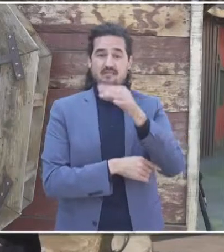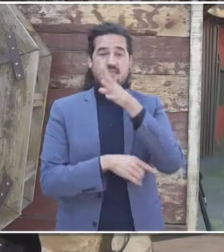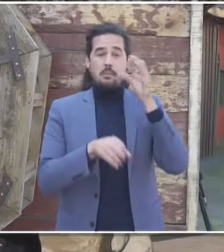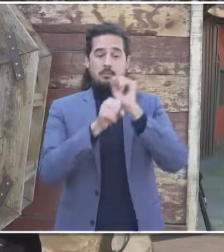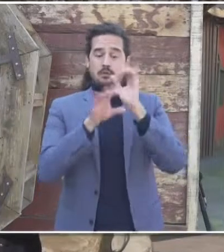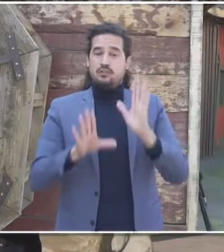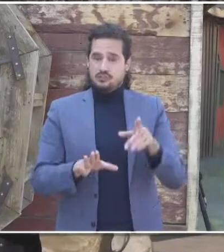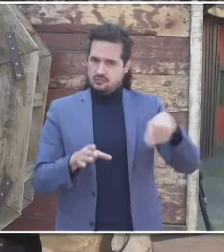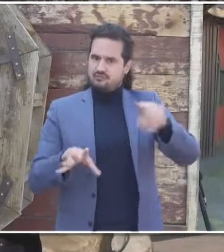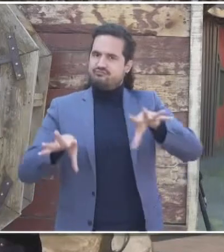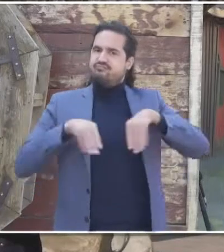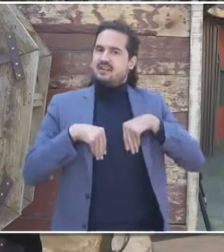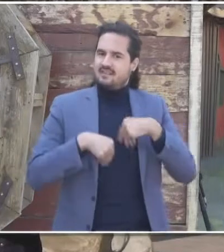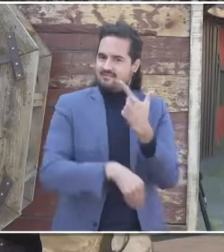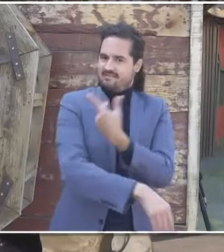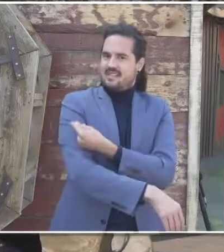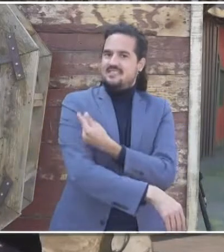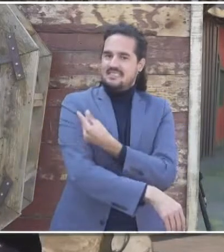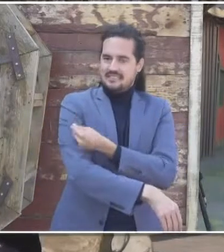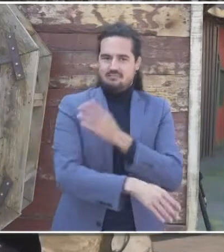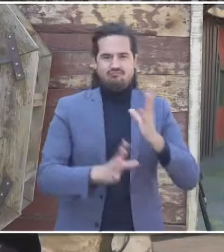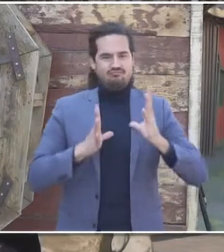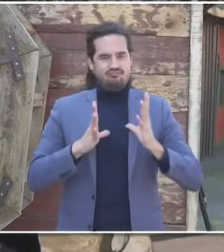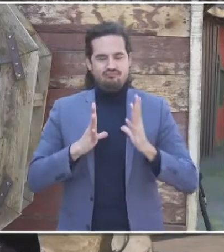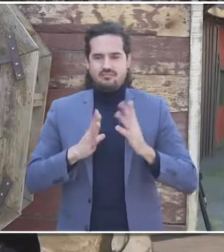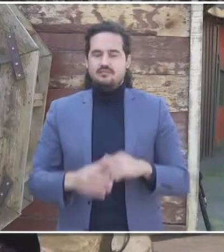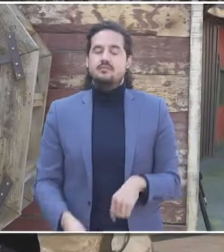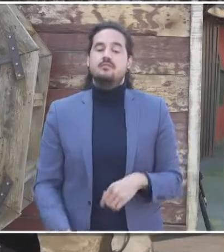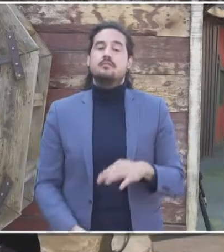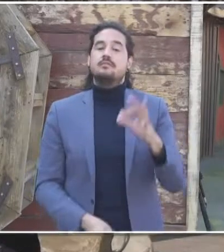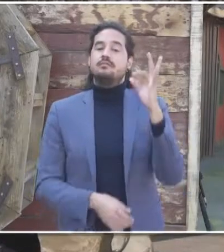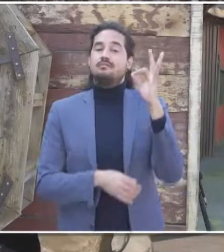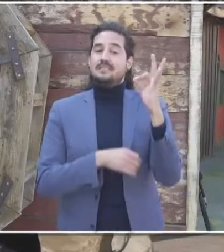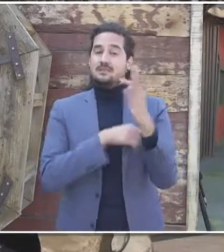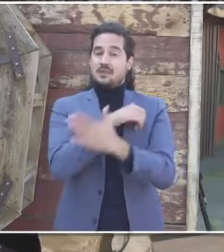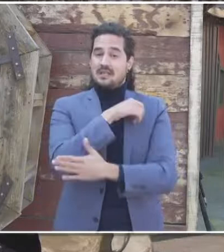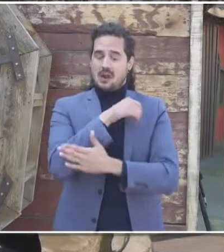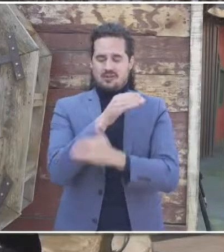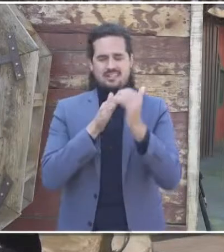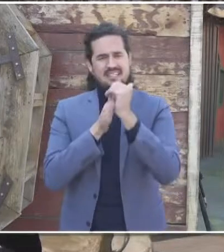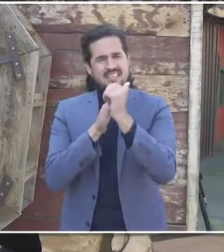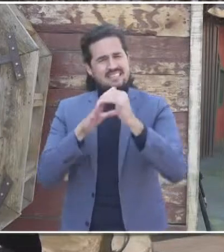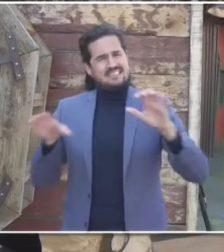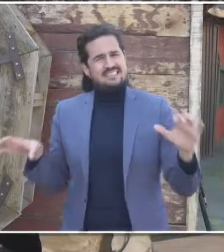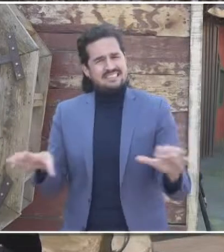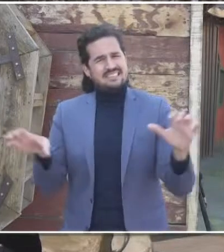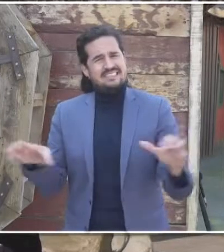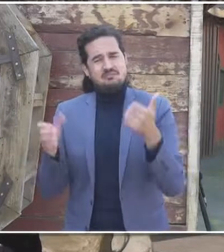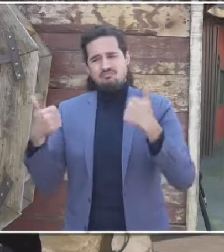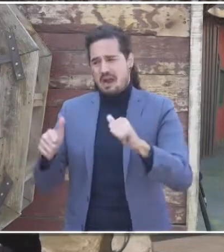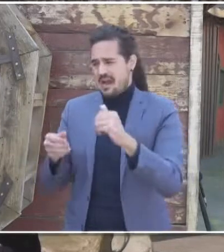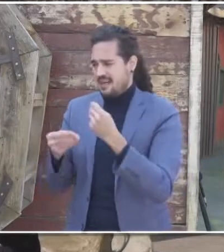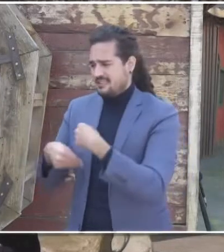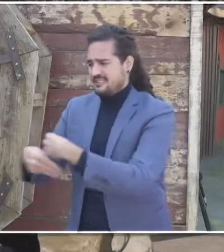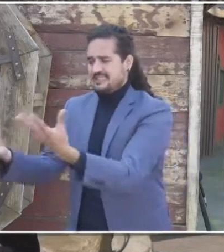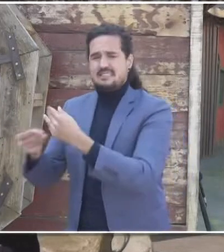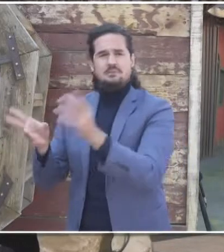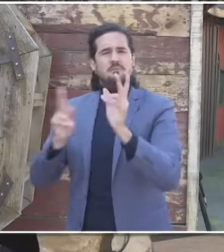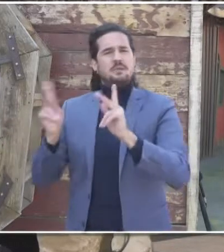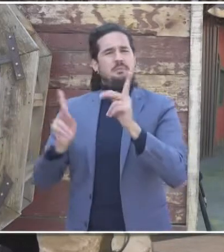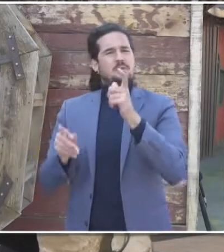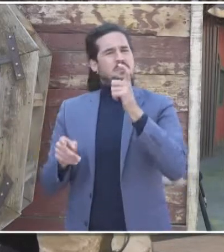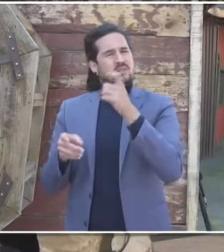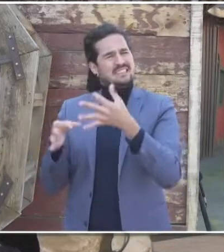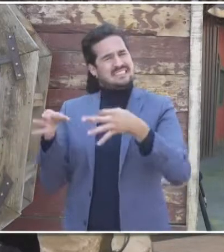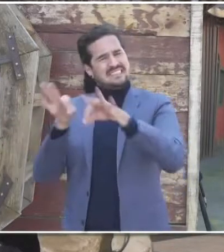vaccinations. Fresno County has led the effort in vaccinating our most essential farm workers more than any other county in